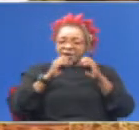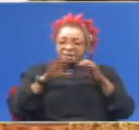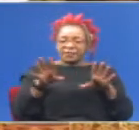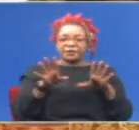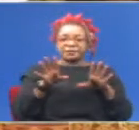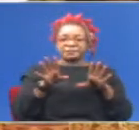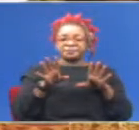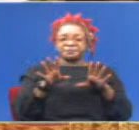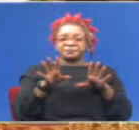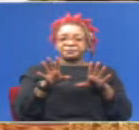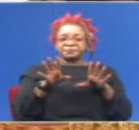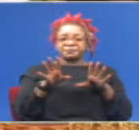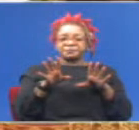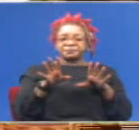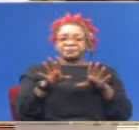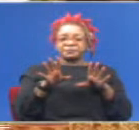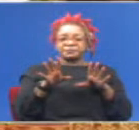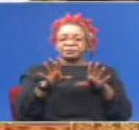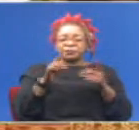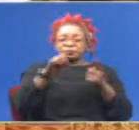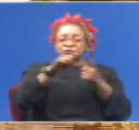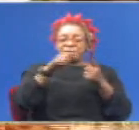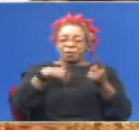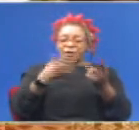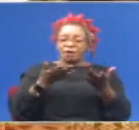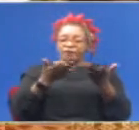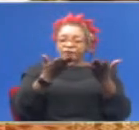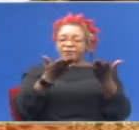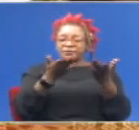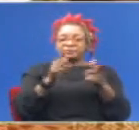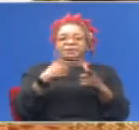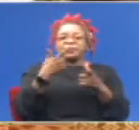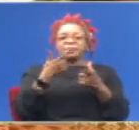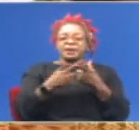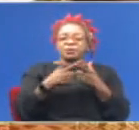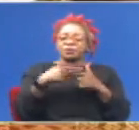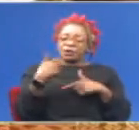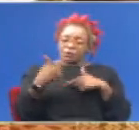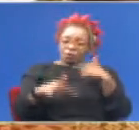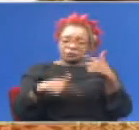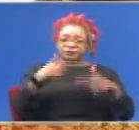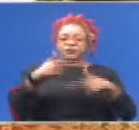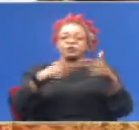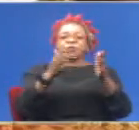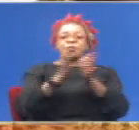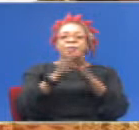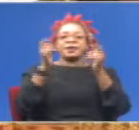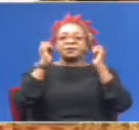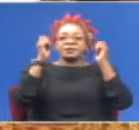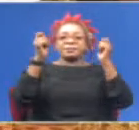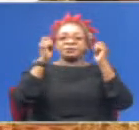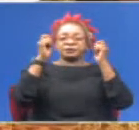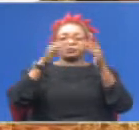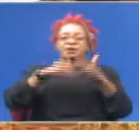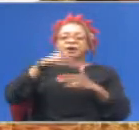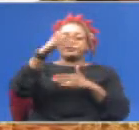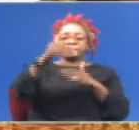to our counter offer, we resolve to resume our demonstrations after